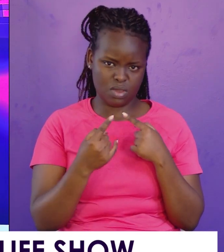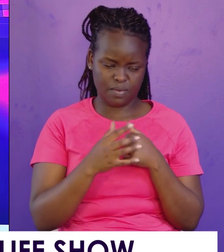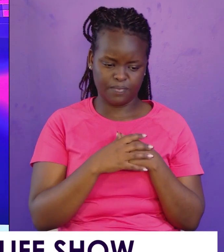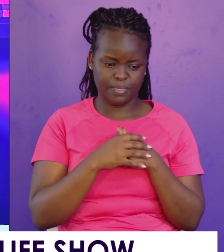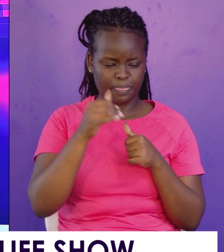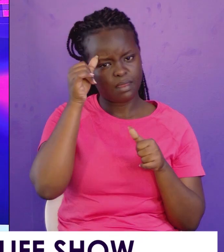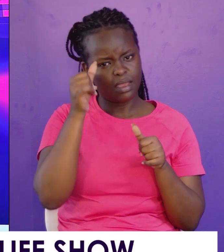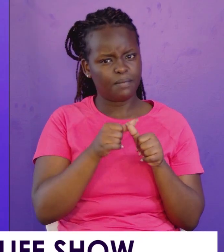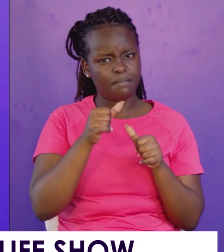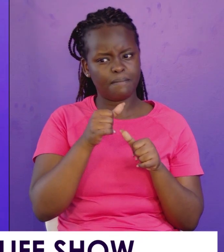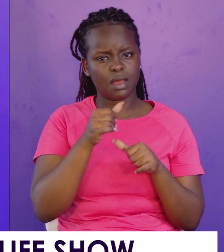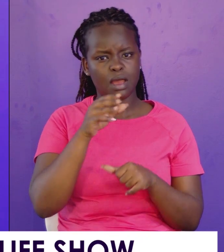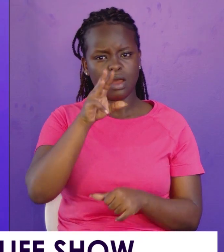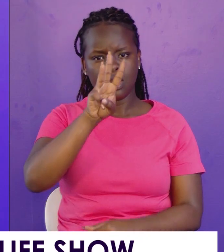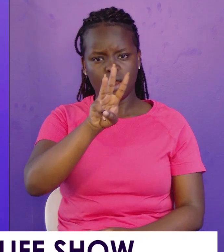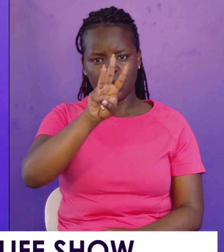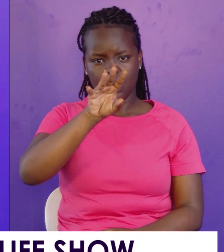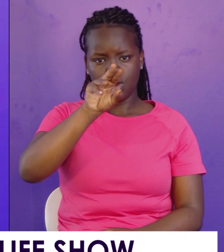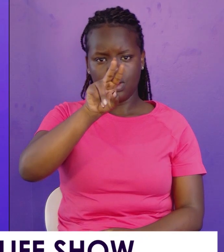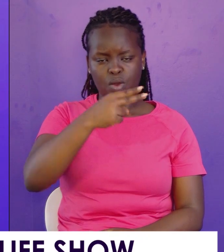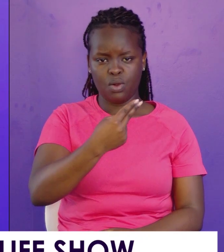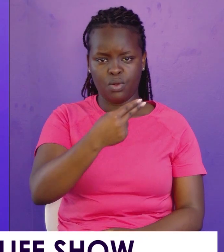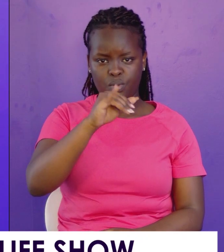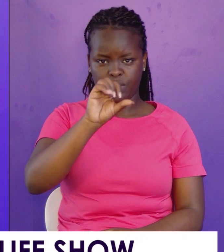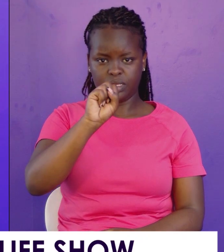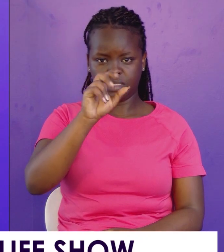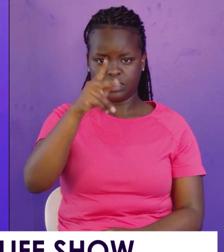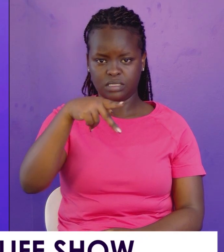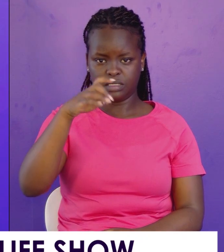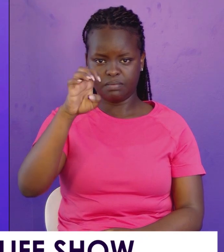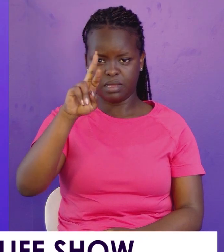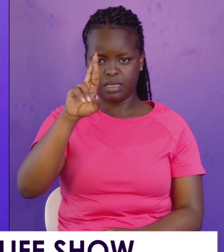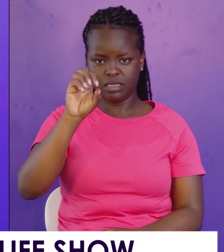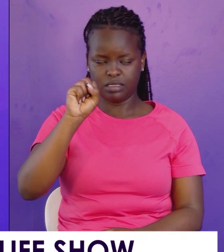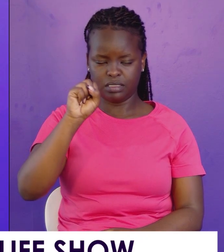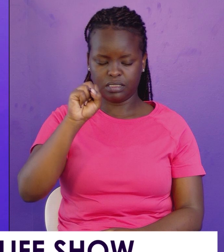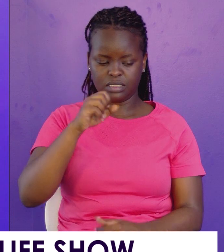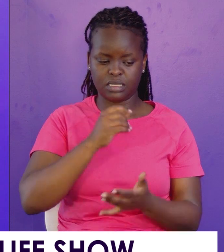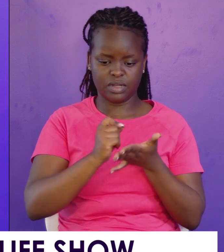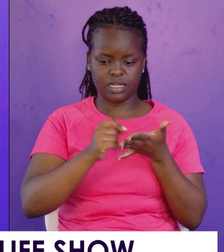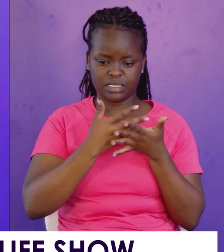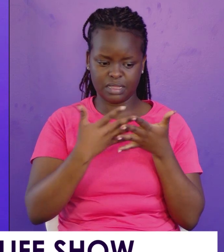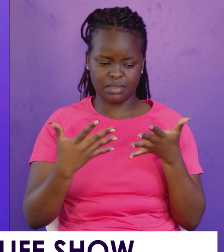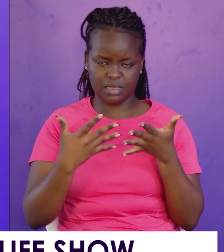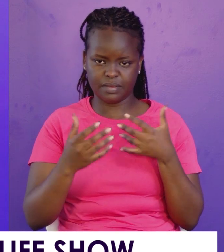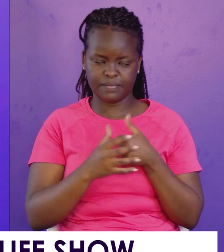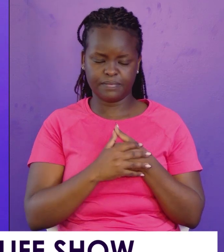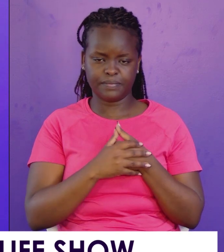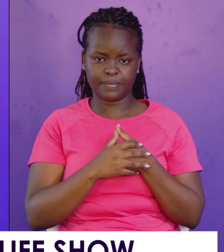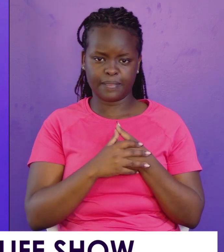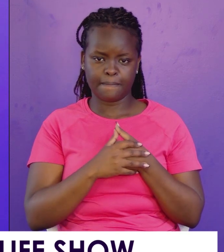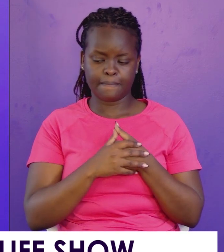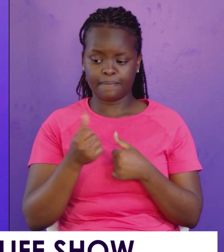Whispers? Yes, Whispers. Yeah, Whispers I used to wrote write. something, and I remember Wahome Mutai. Wahome Mutai. I remember